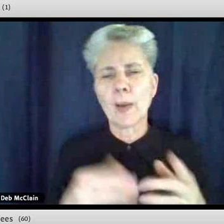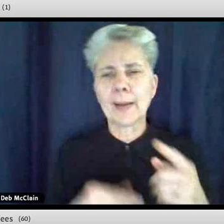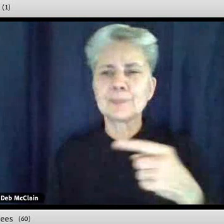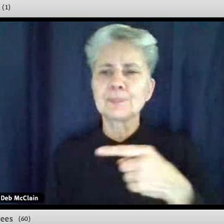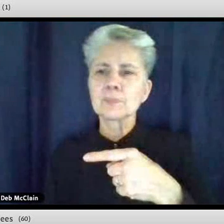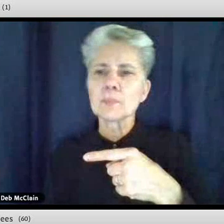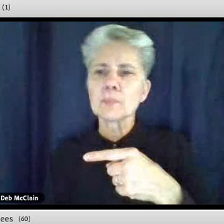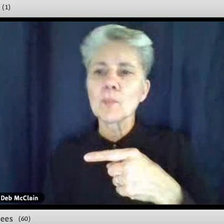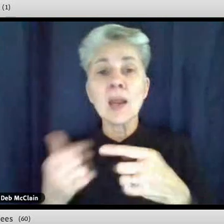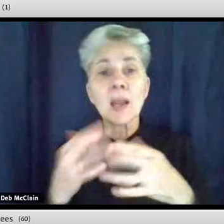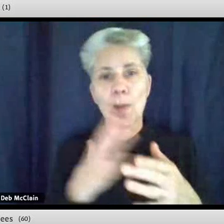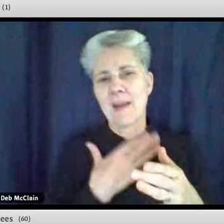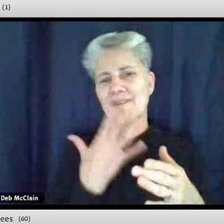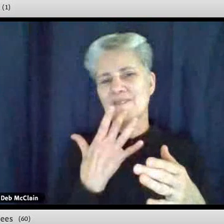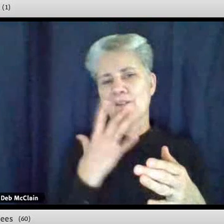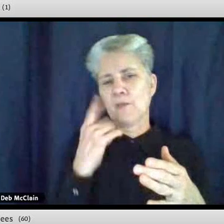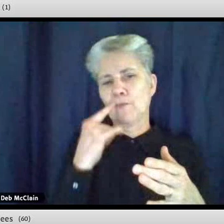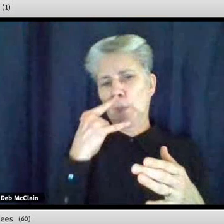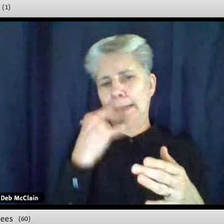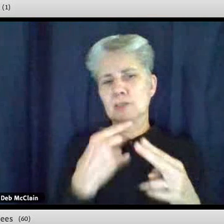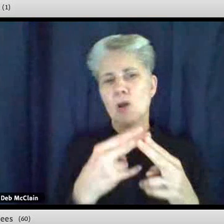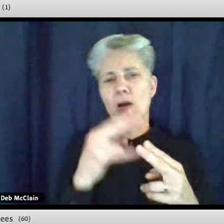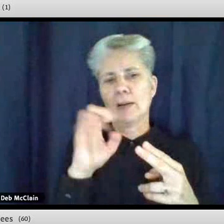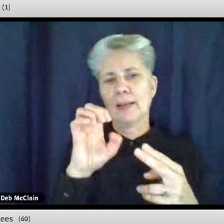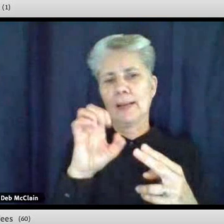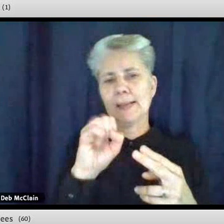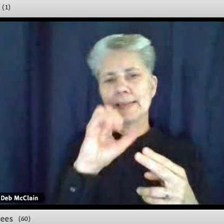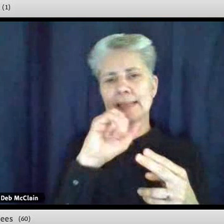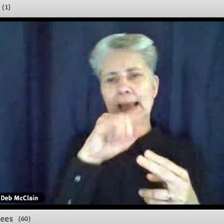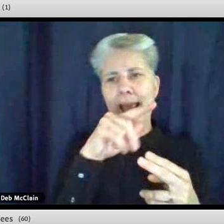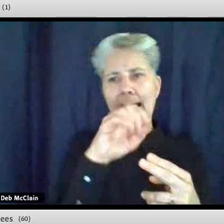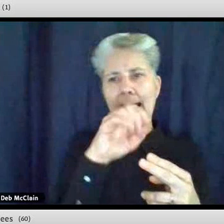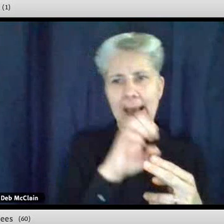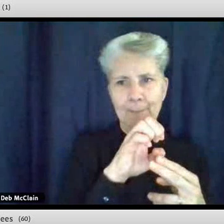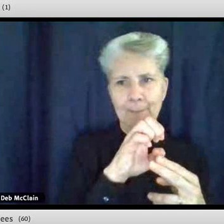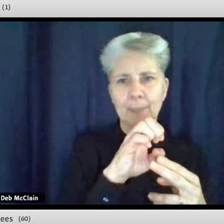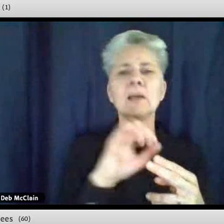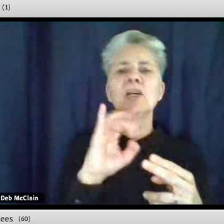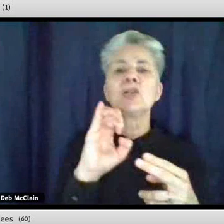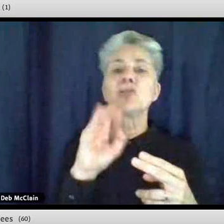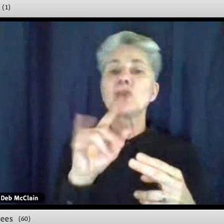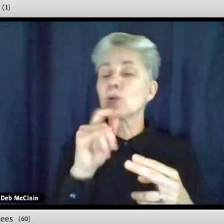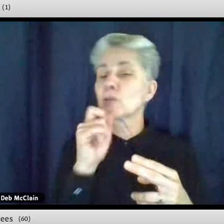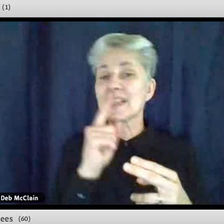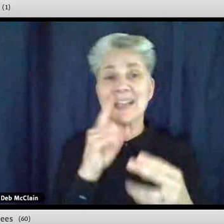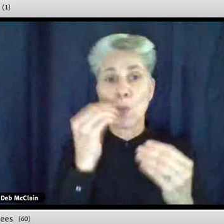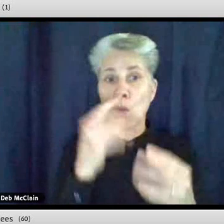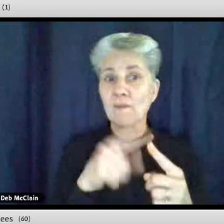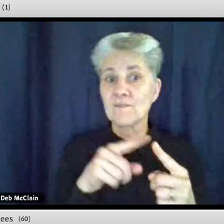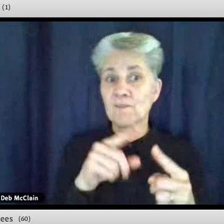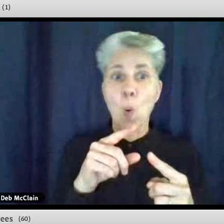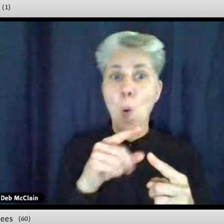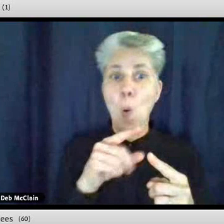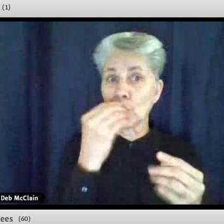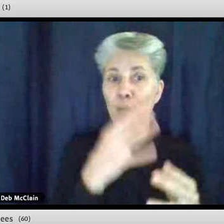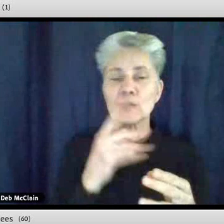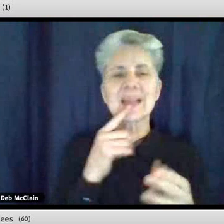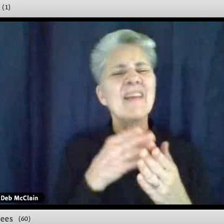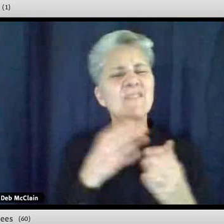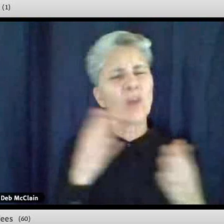of your own personal views? So that's just one way. Another way is, this is my favorite one for kids. It's called Escape Junk